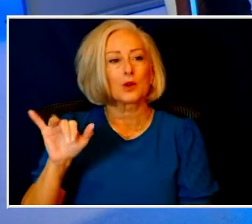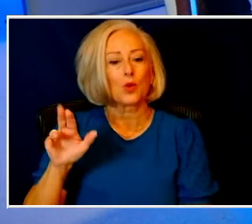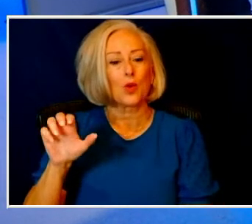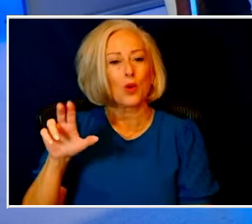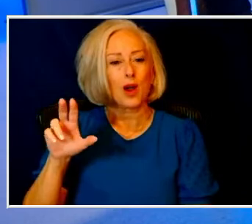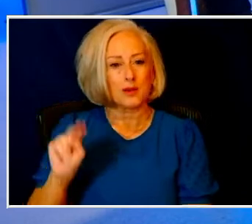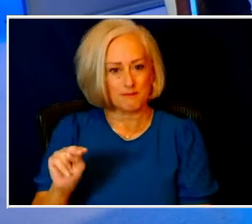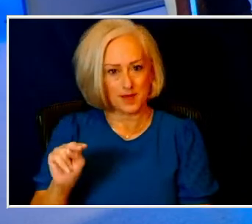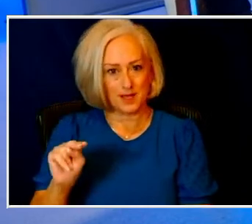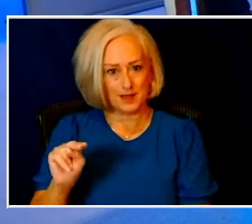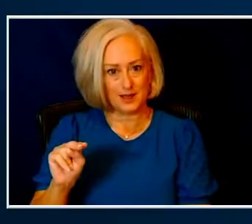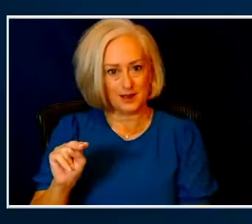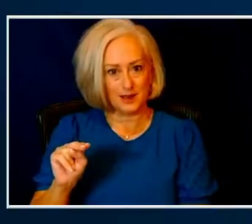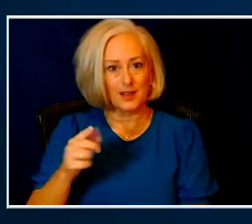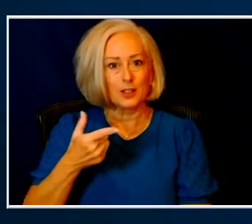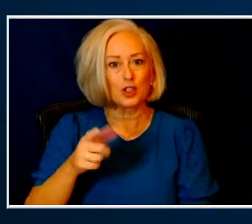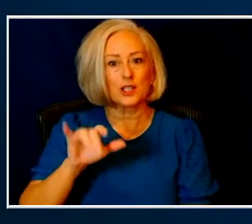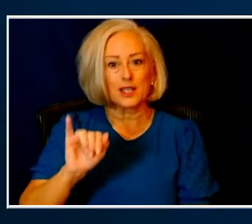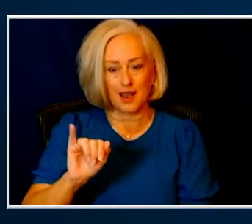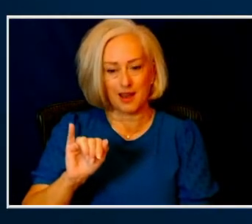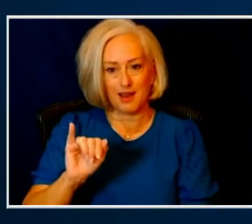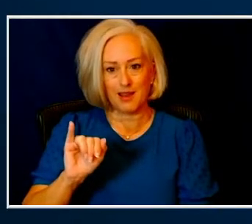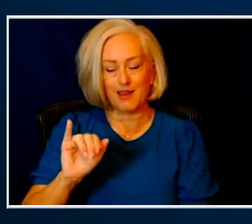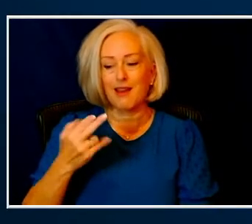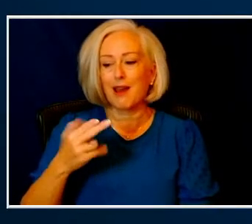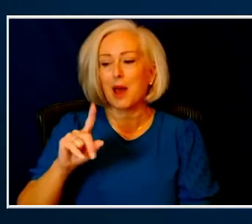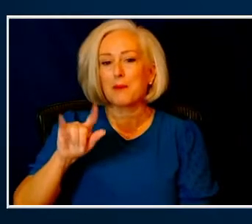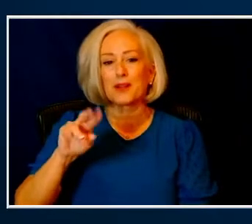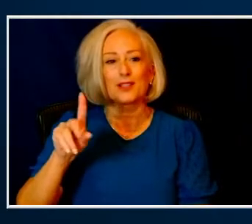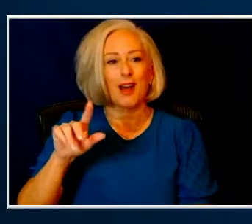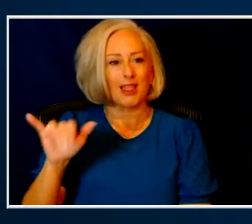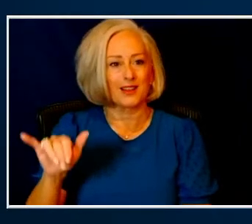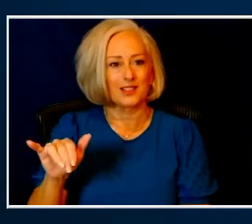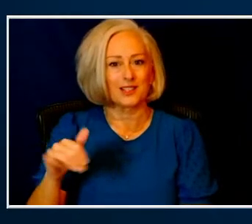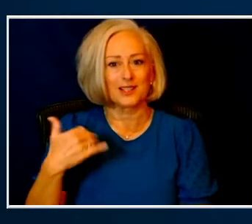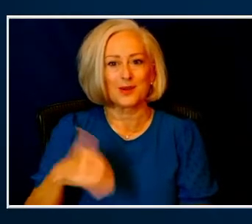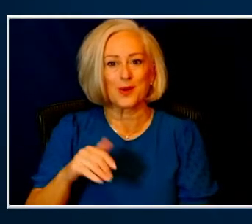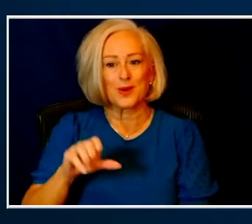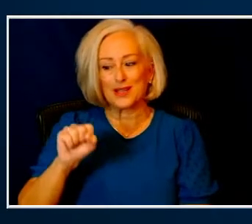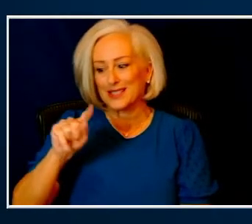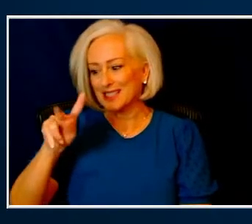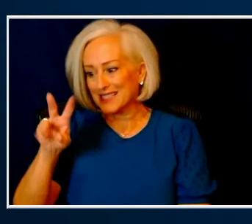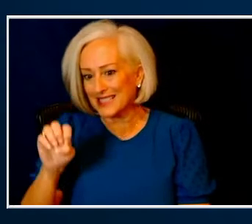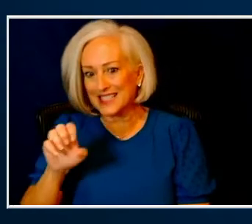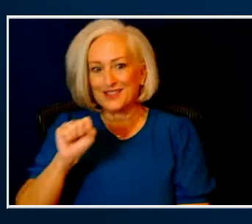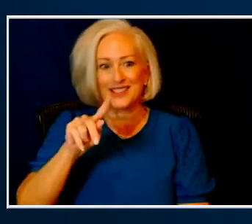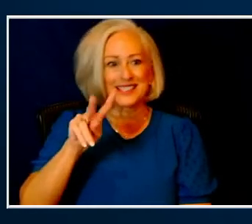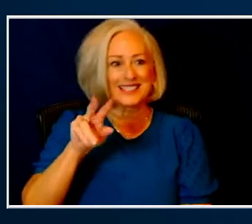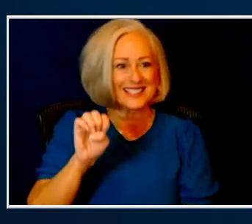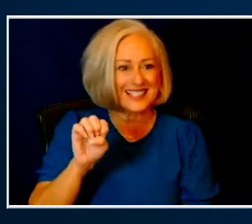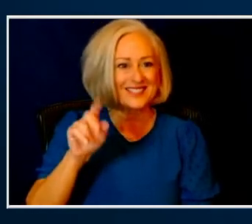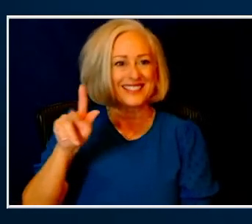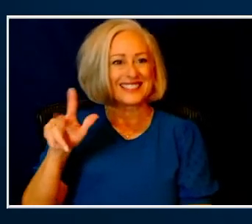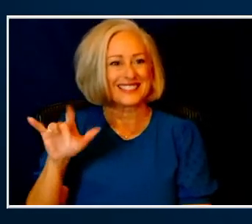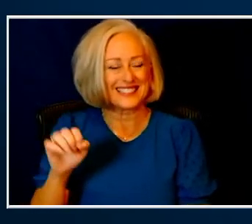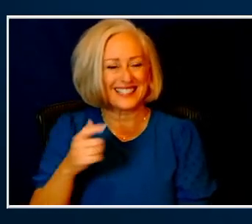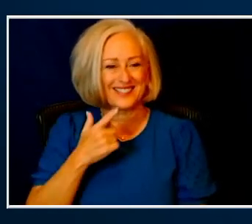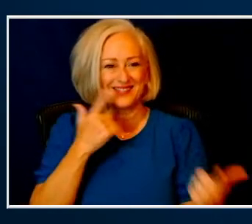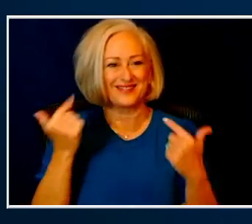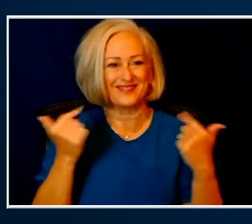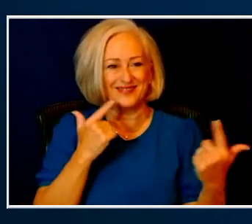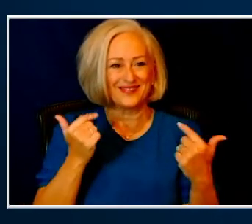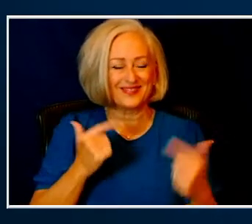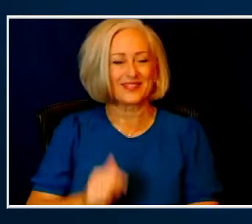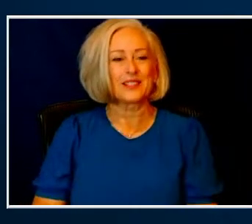GI and Hepatology. Watch out, it's the attack of the Steves today. Another expert who will be going to be joining us today is